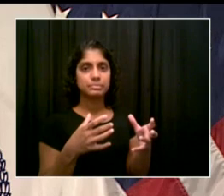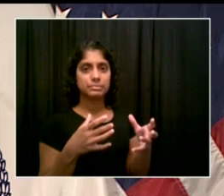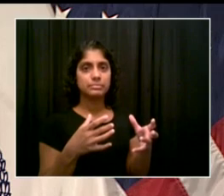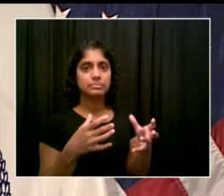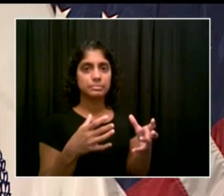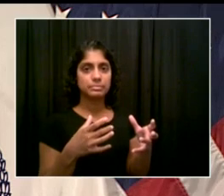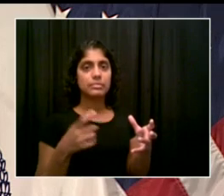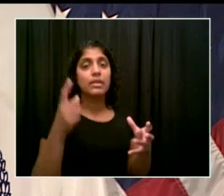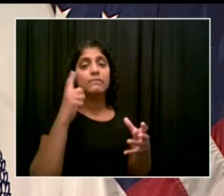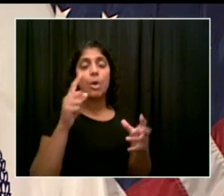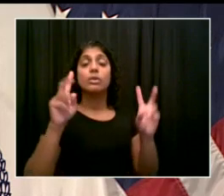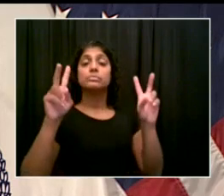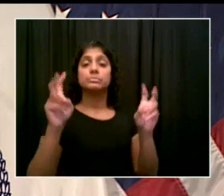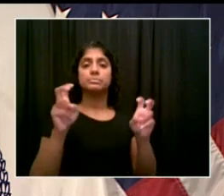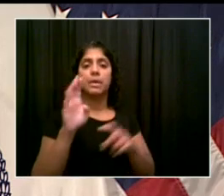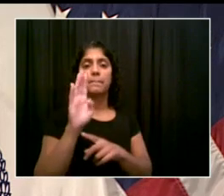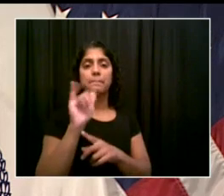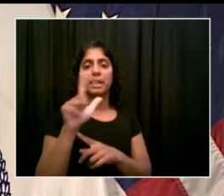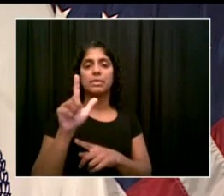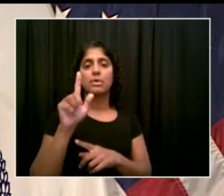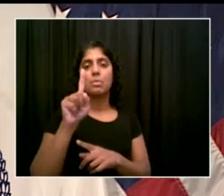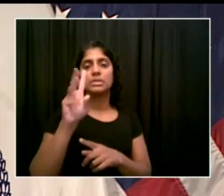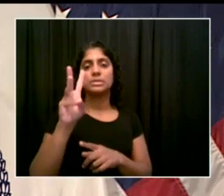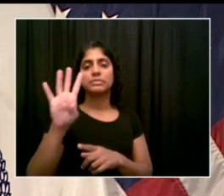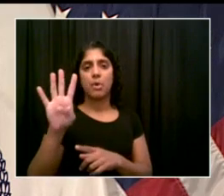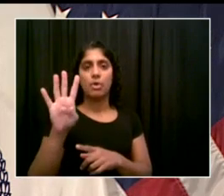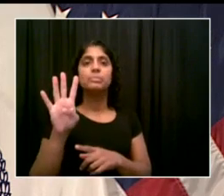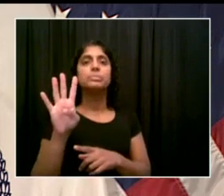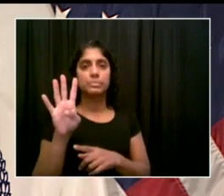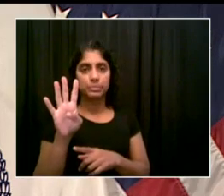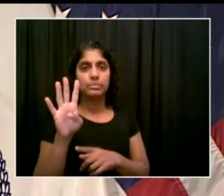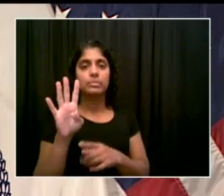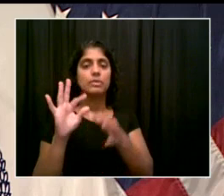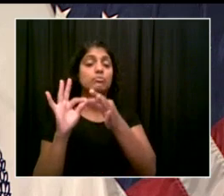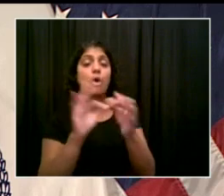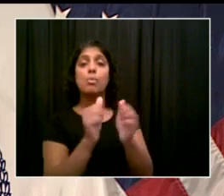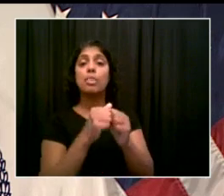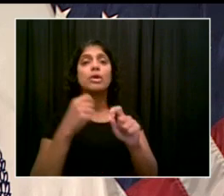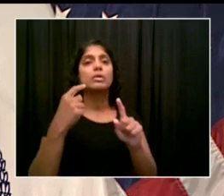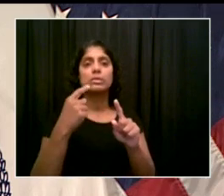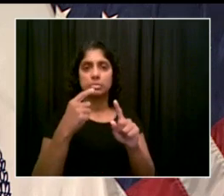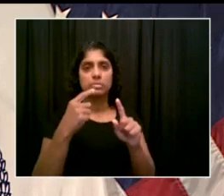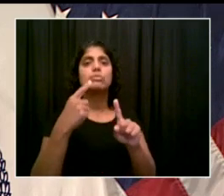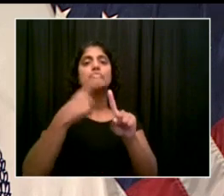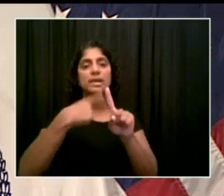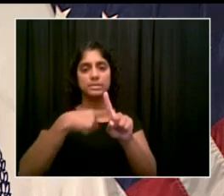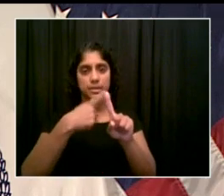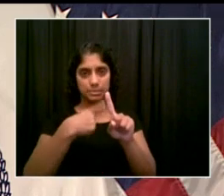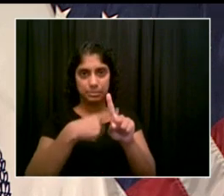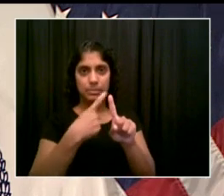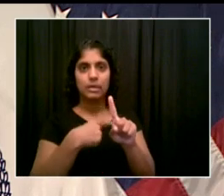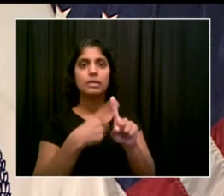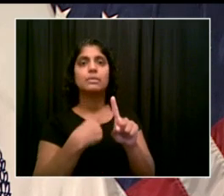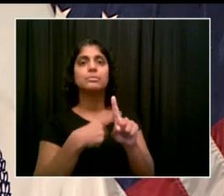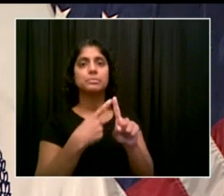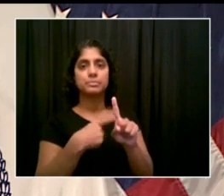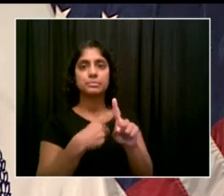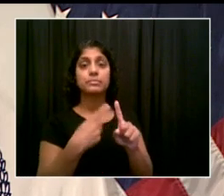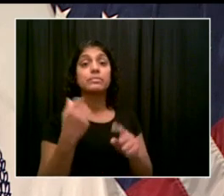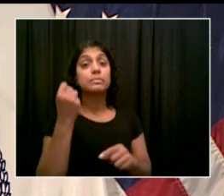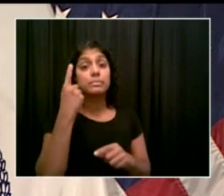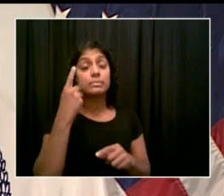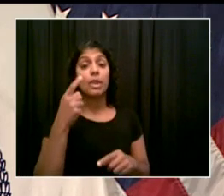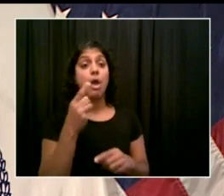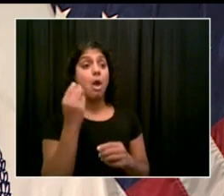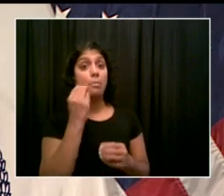raise the value of rent vouchers for homeless New Yorkers. Is this something you're considering in order to get the ball rolling on this more